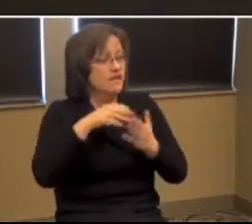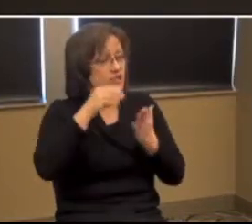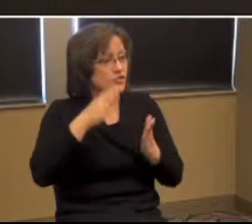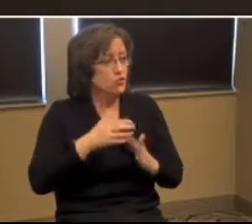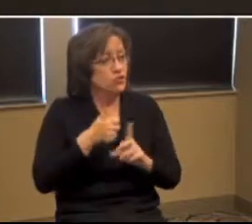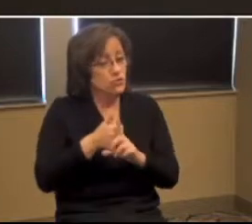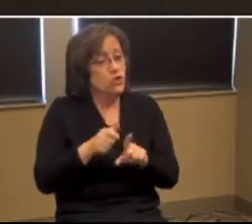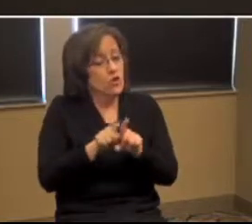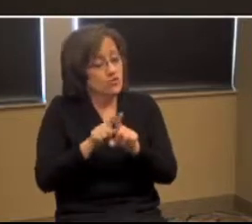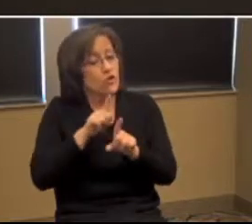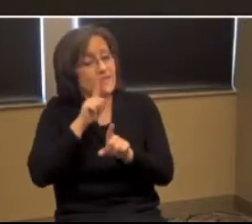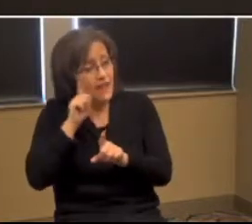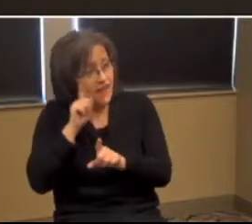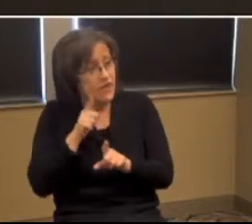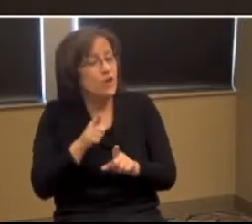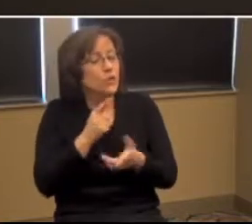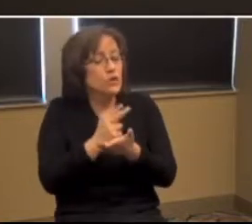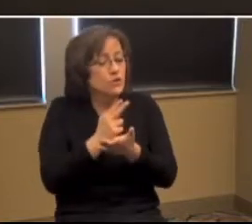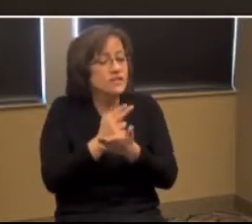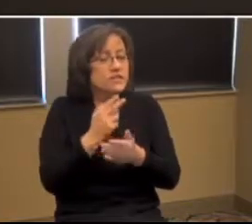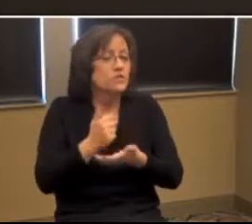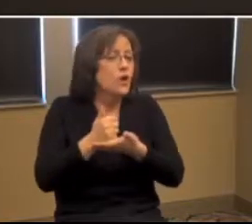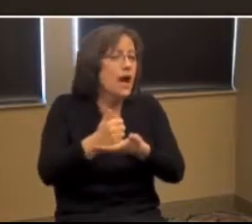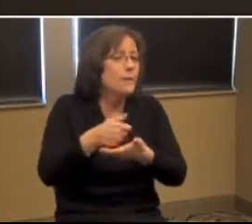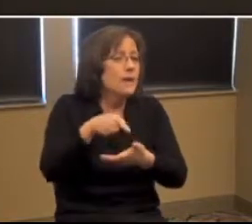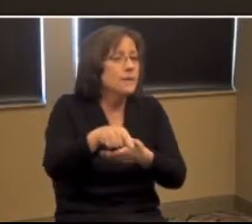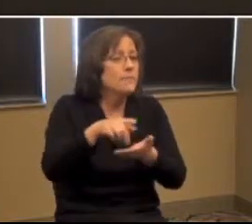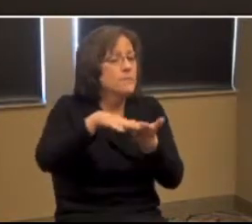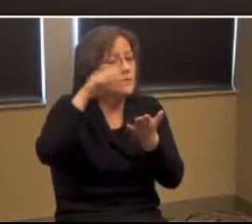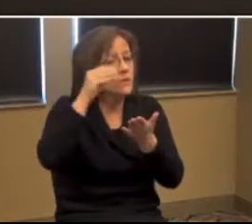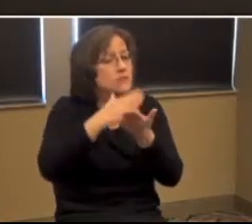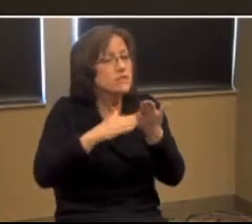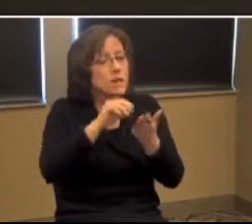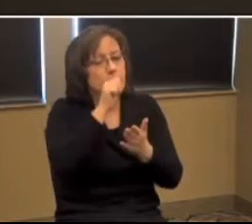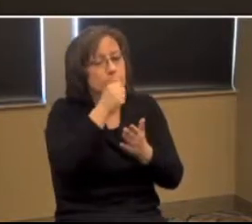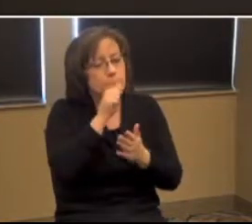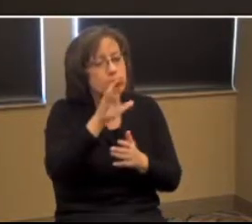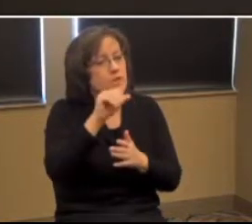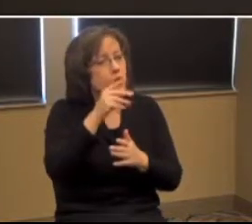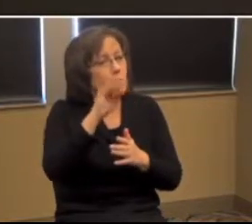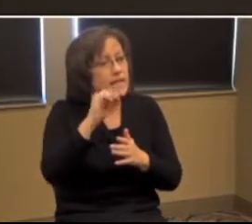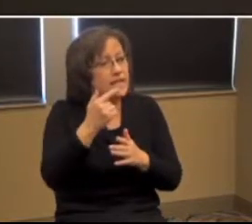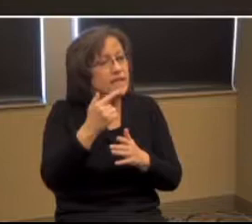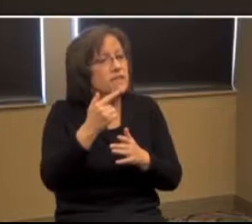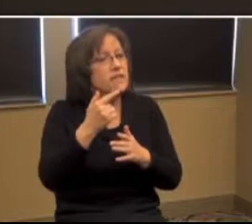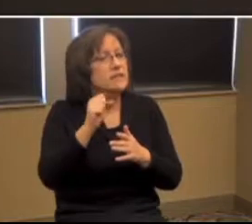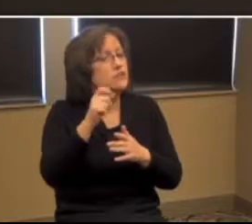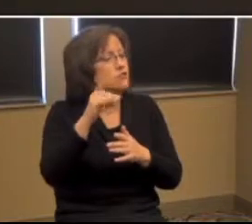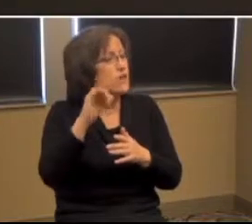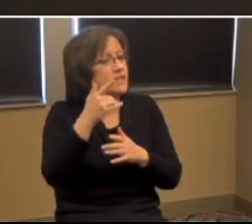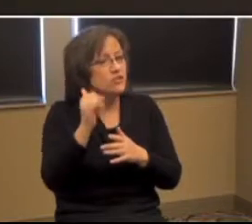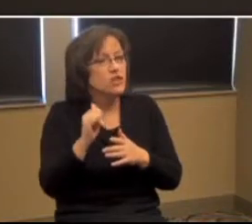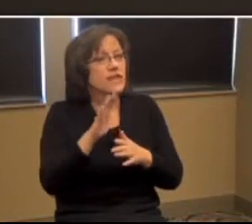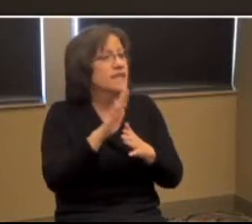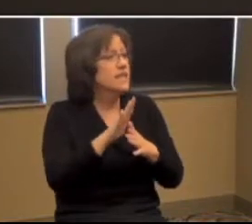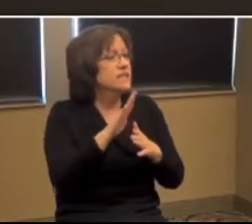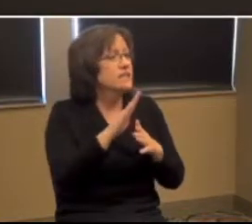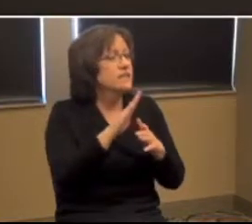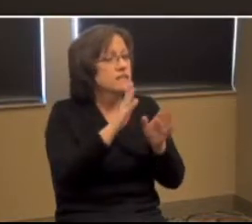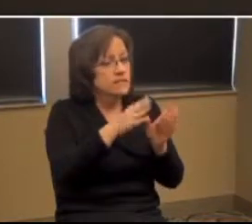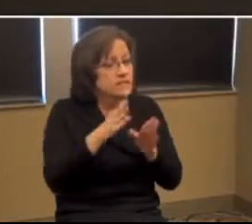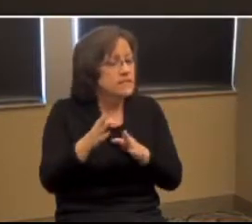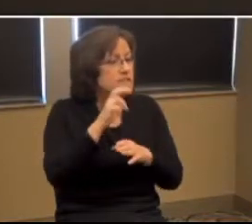just to help him learn some coping strategies, his drawers didn't always go in numerical order.